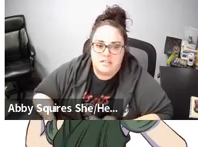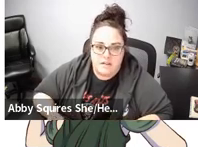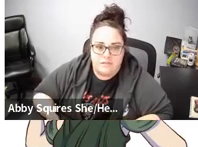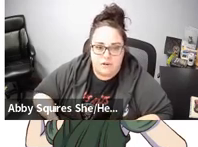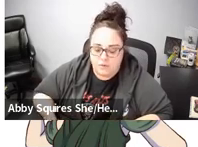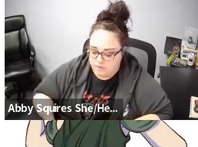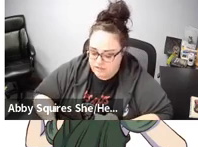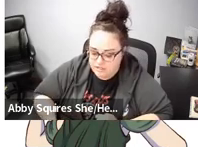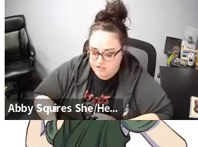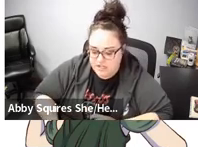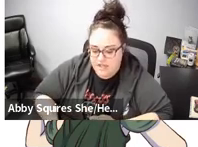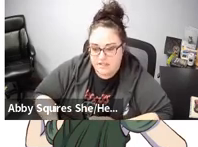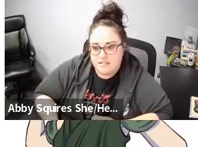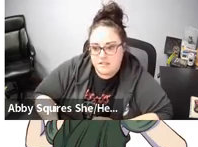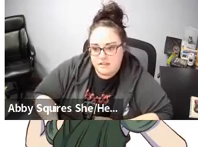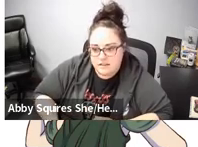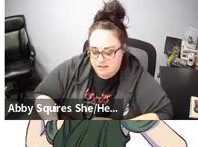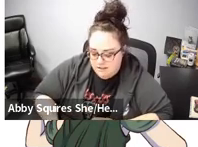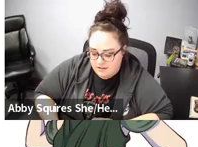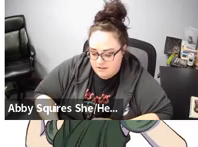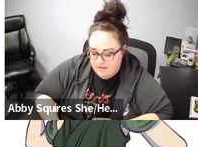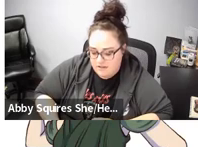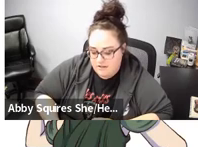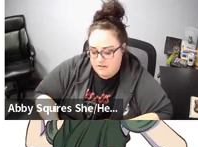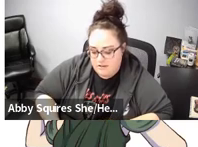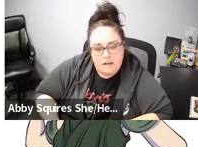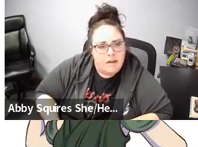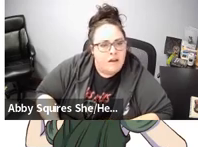and it does that for you and redoes your stats.